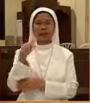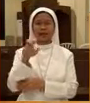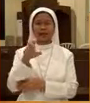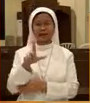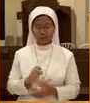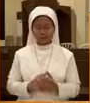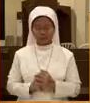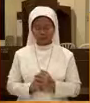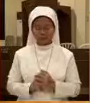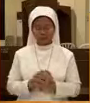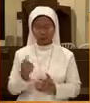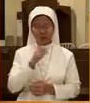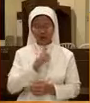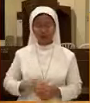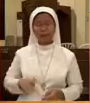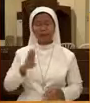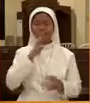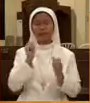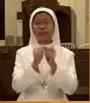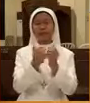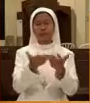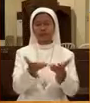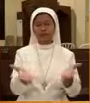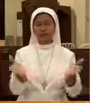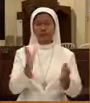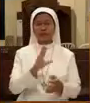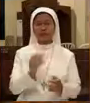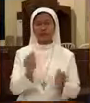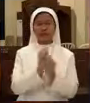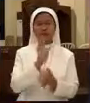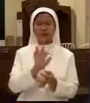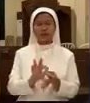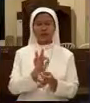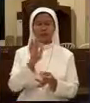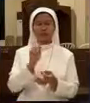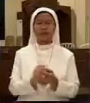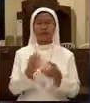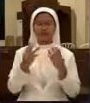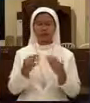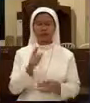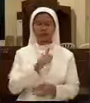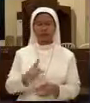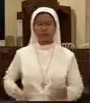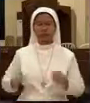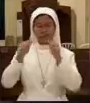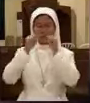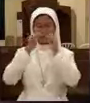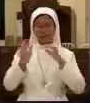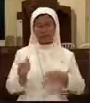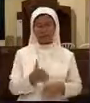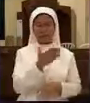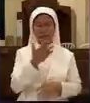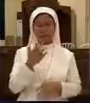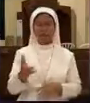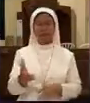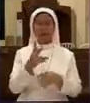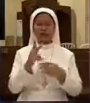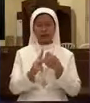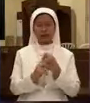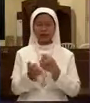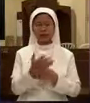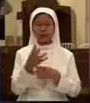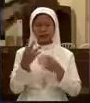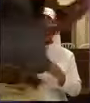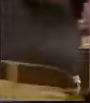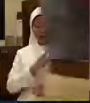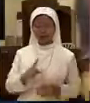The Lord be with you. And with your spirit. May the Lord bless you and keep you. May the Lord let